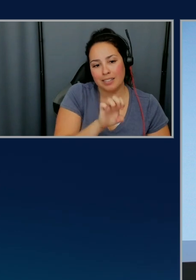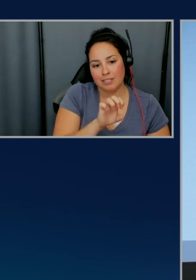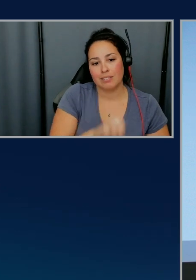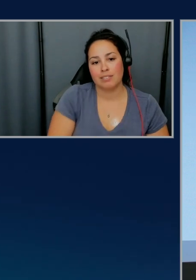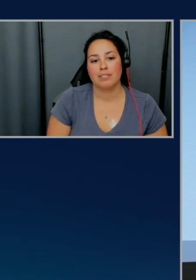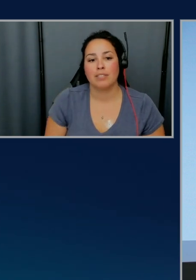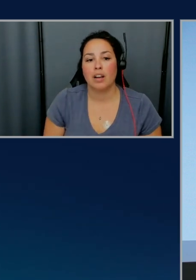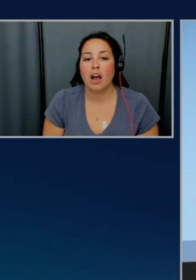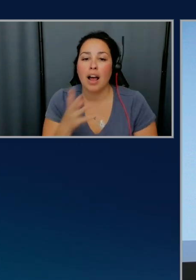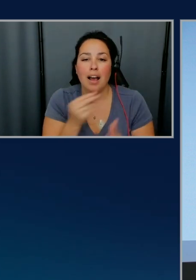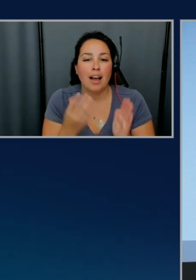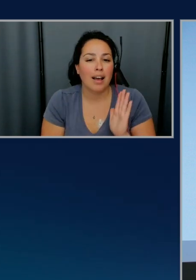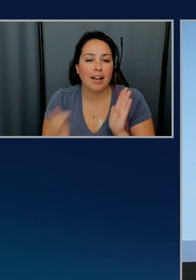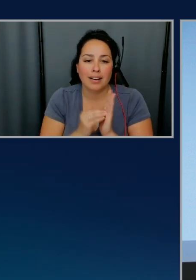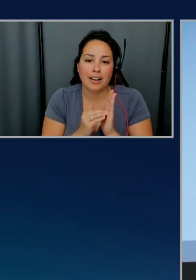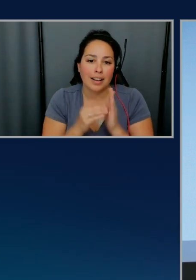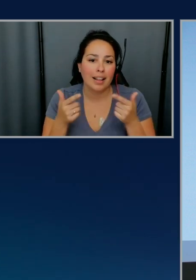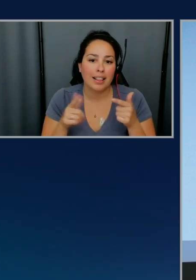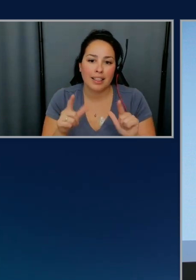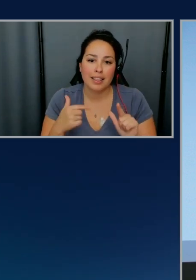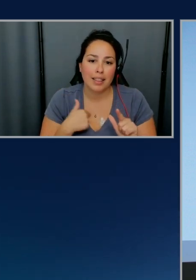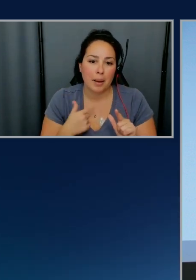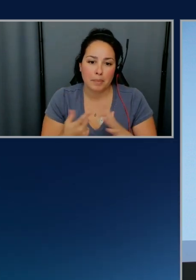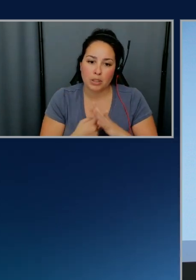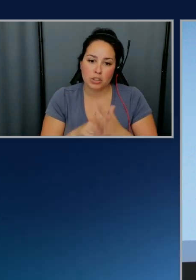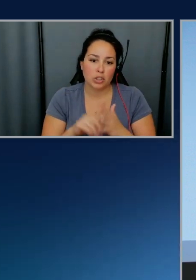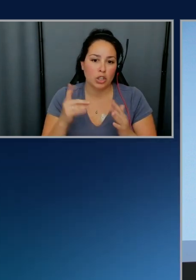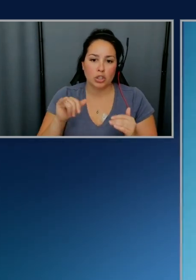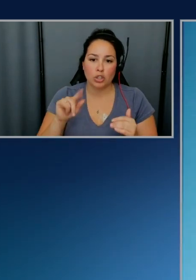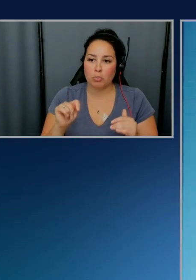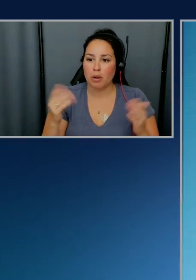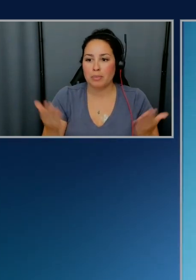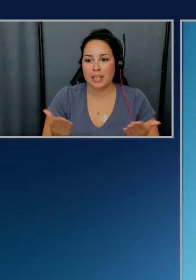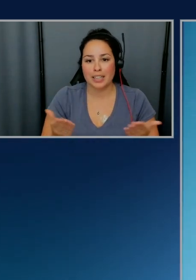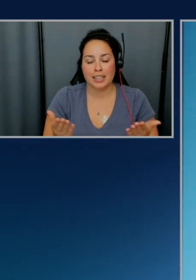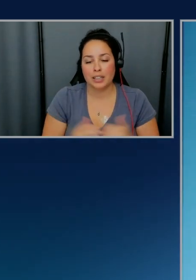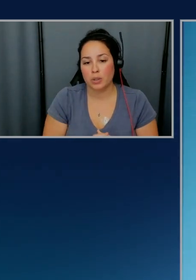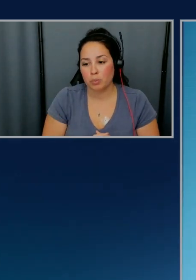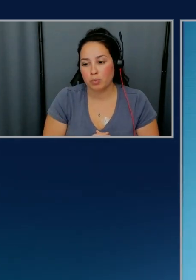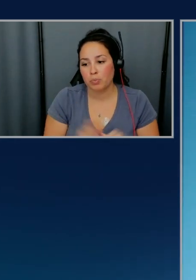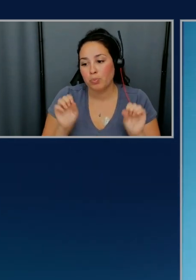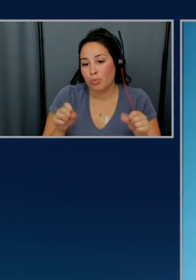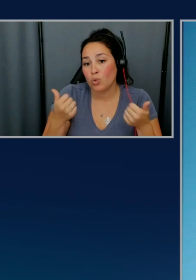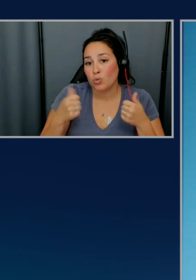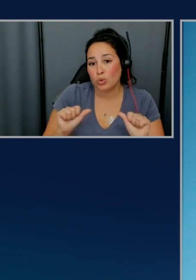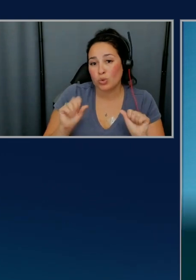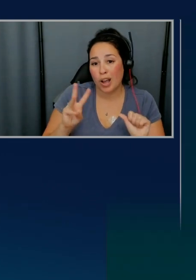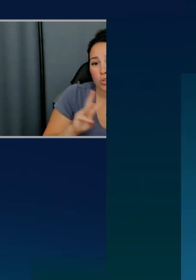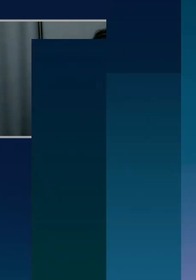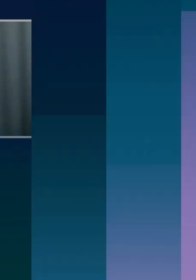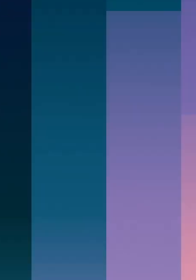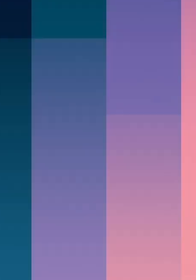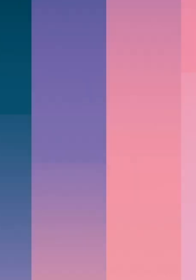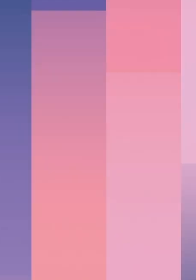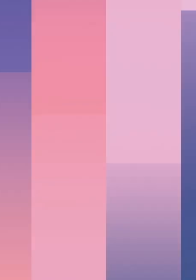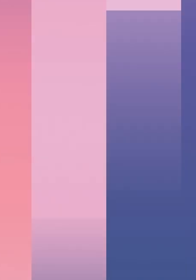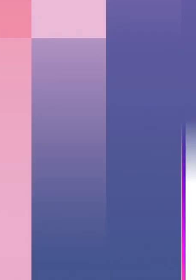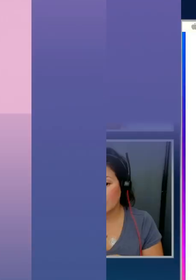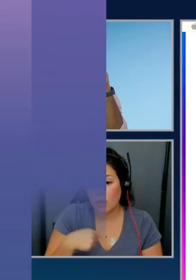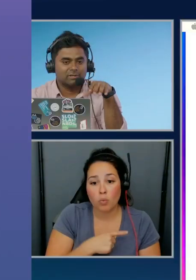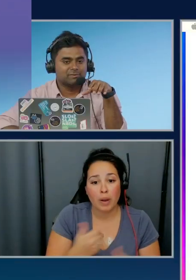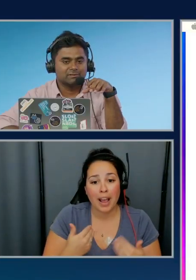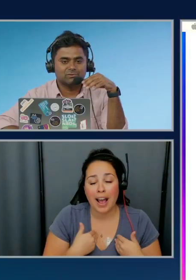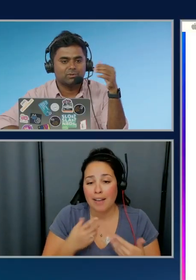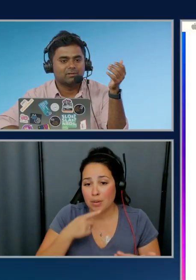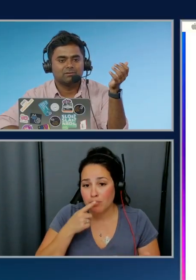And again, let me kick off the deployment here. By the way, you can try this workshop out yourself. We have made this public, and